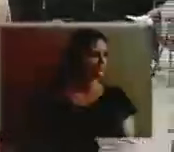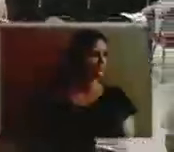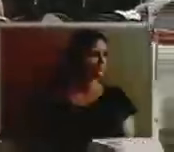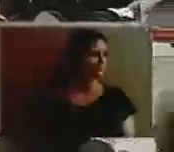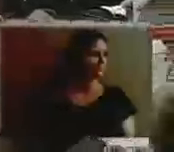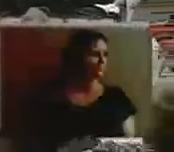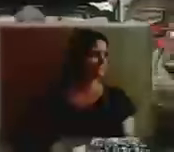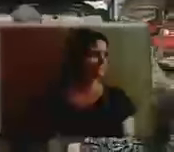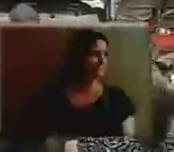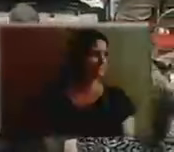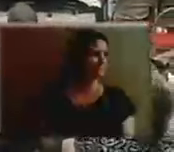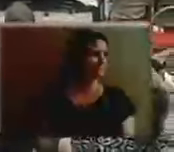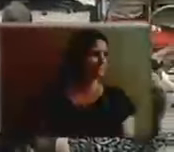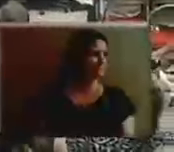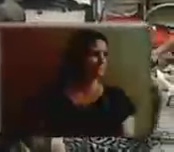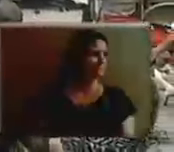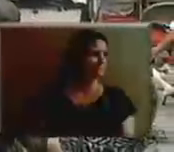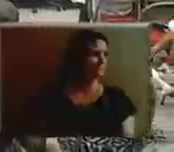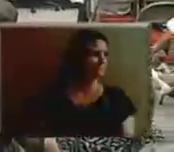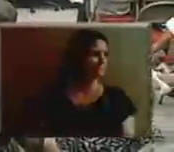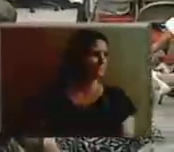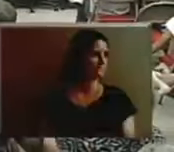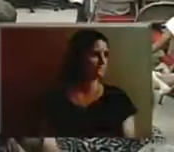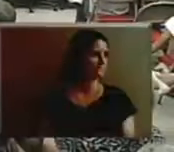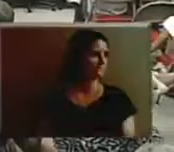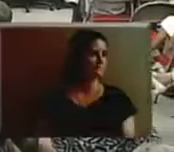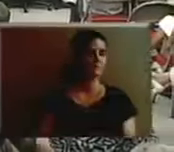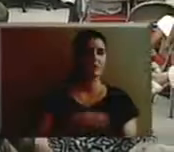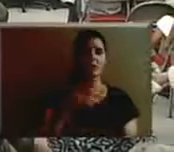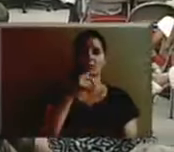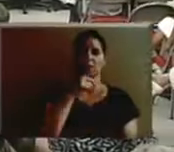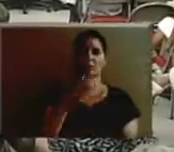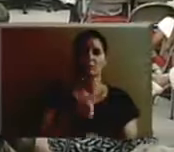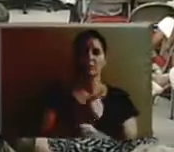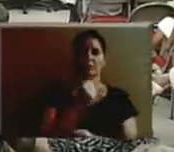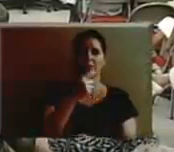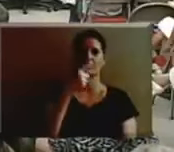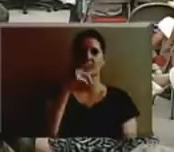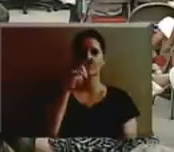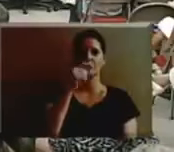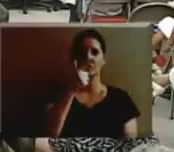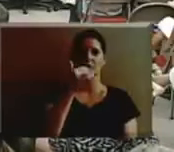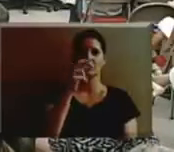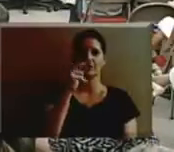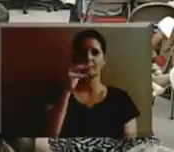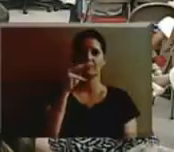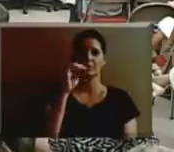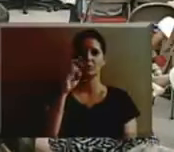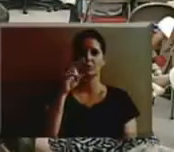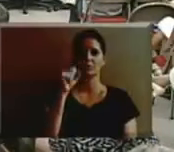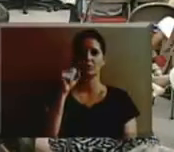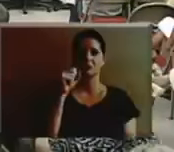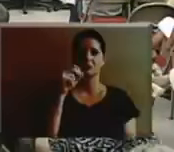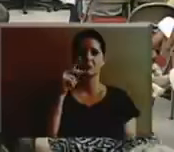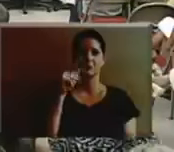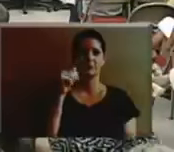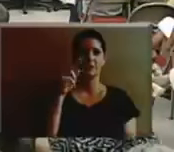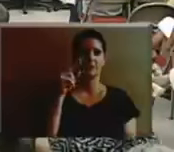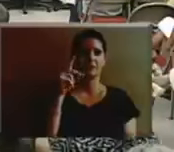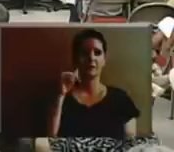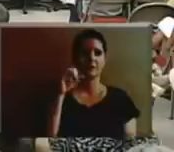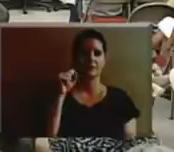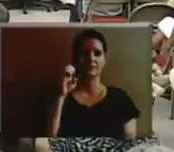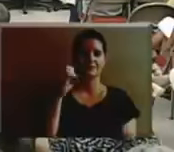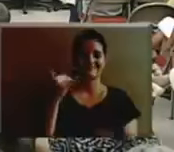Programmer's Paradise. Thank you. At this time, are there items that need to be pulled down from the consent